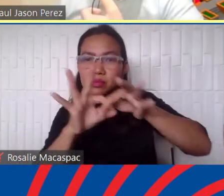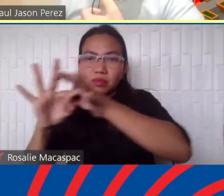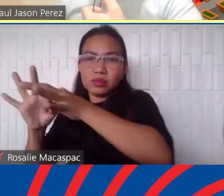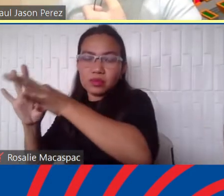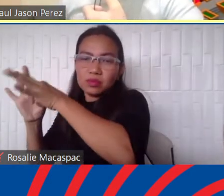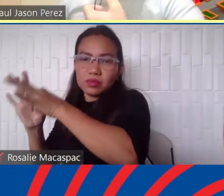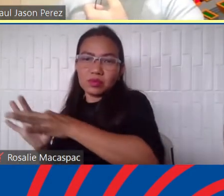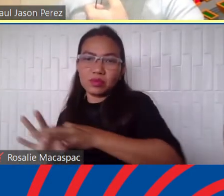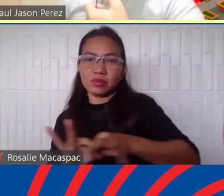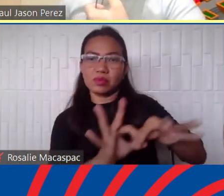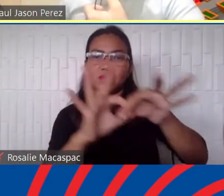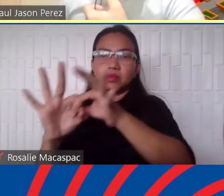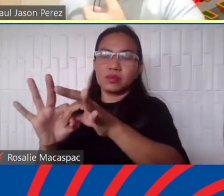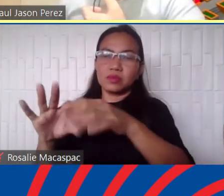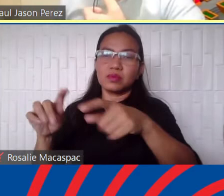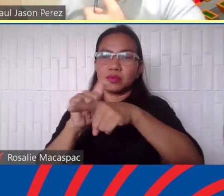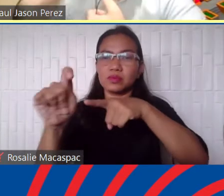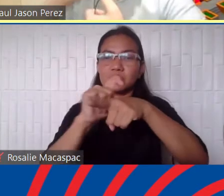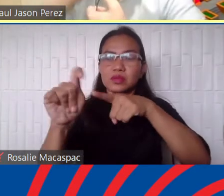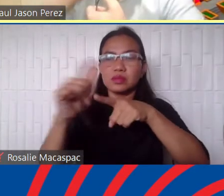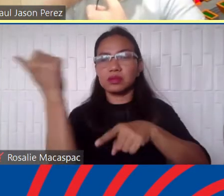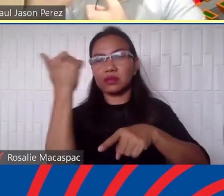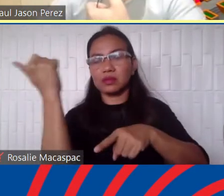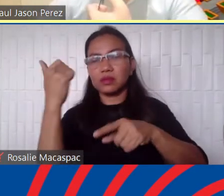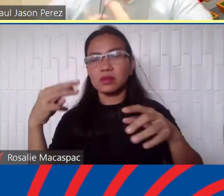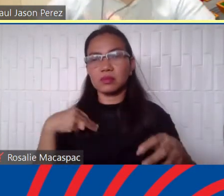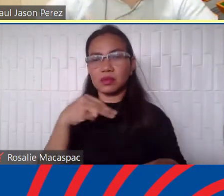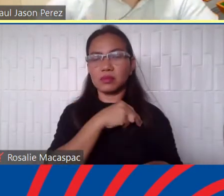the members of the academic community.